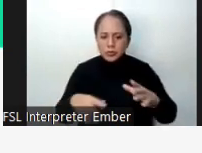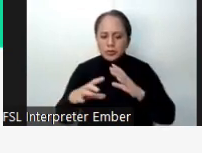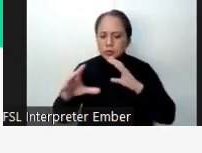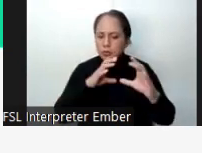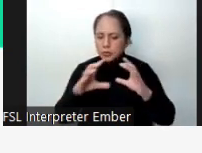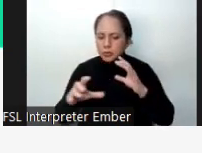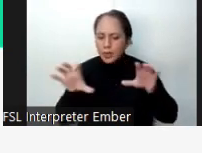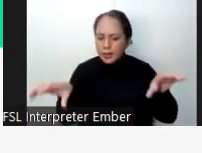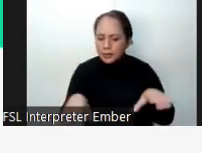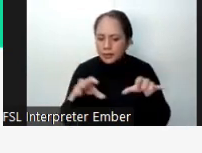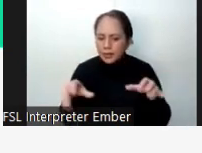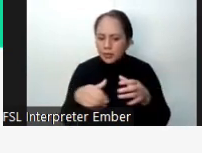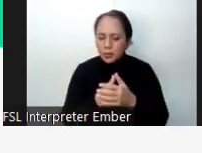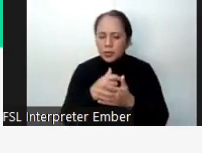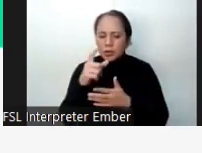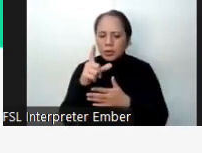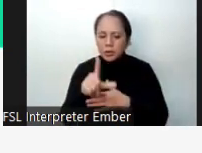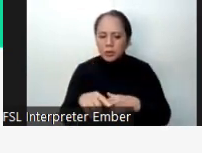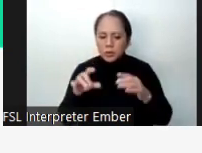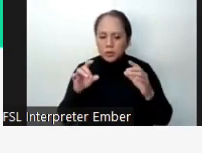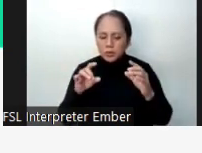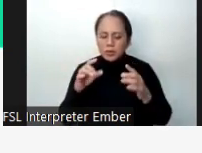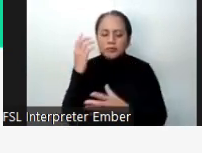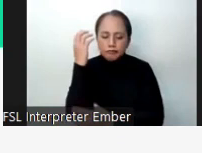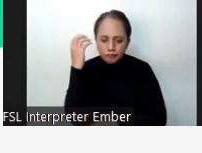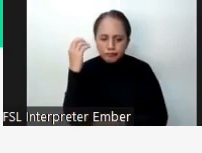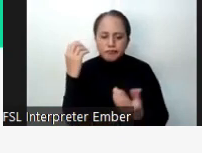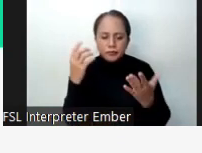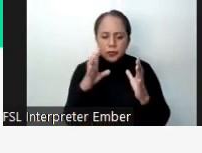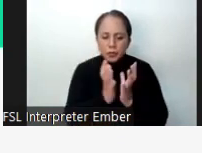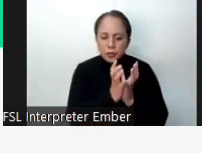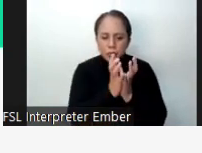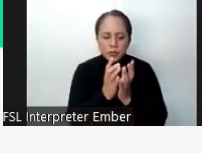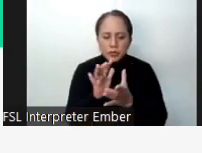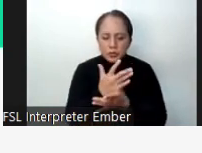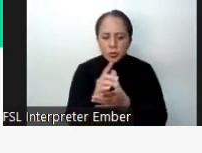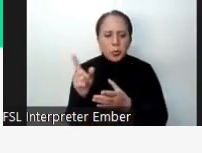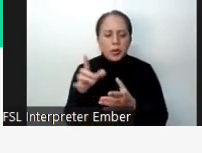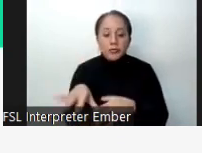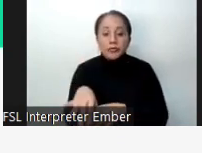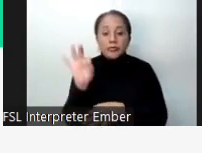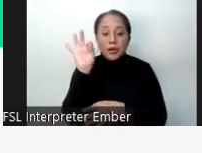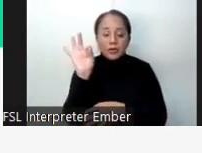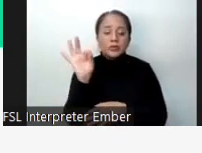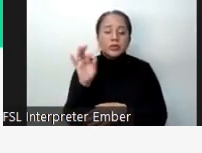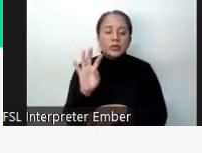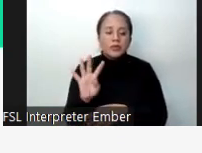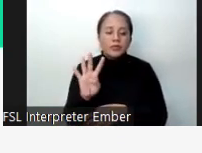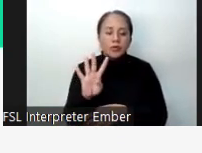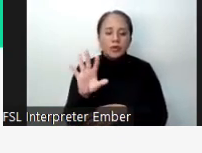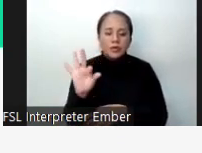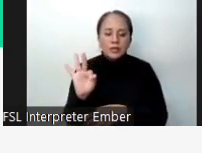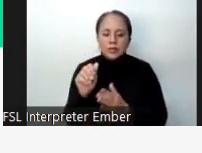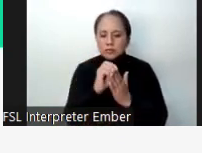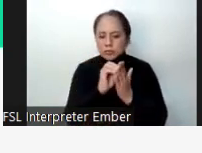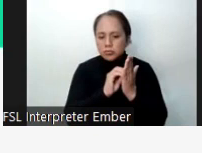communicative activities in low resource communities? We would like to share with you what we have found on the 49